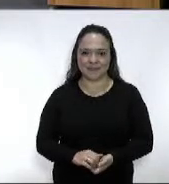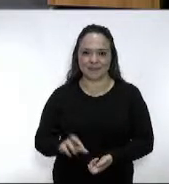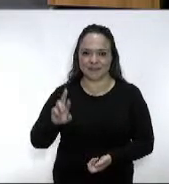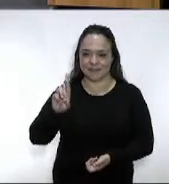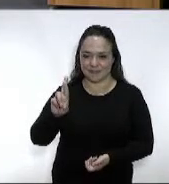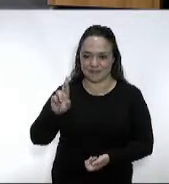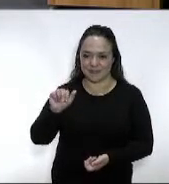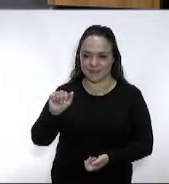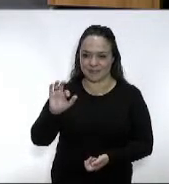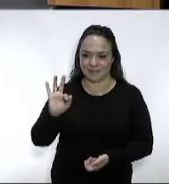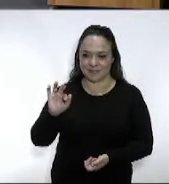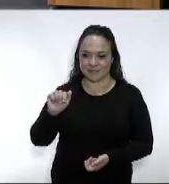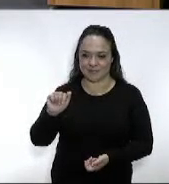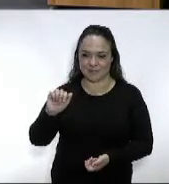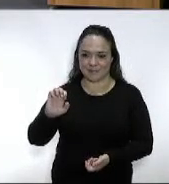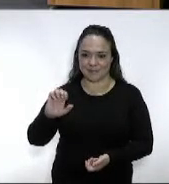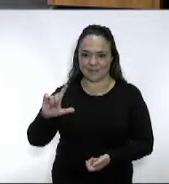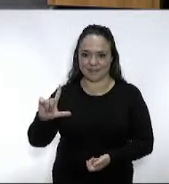Rafael Guedes Bonacim.